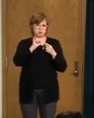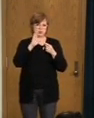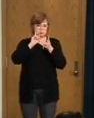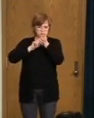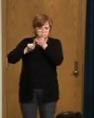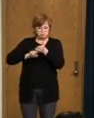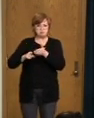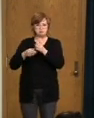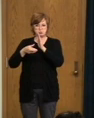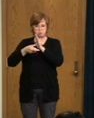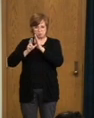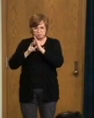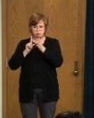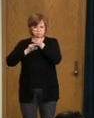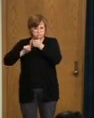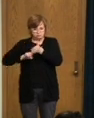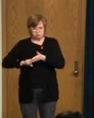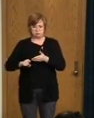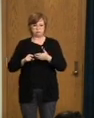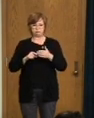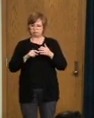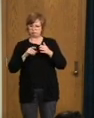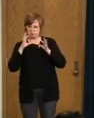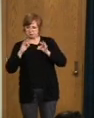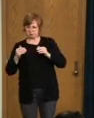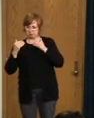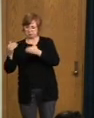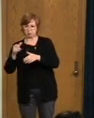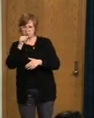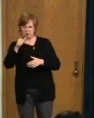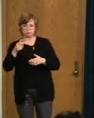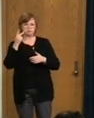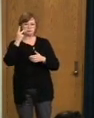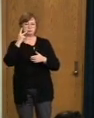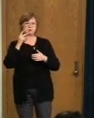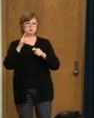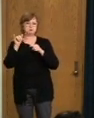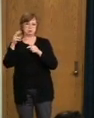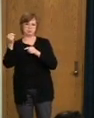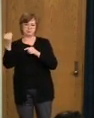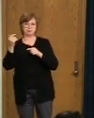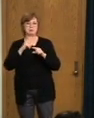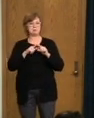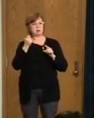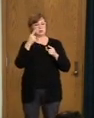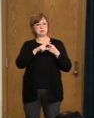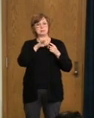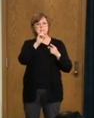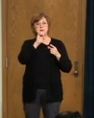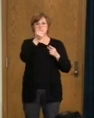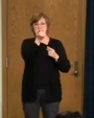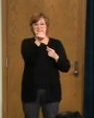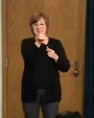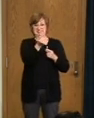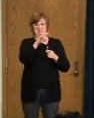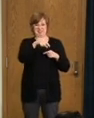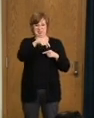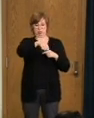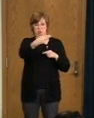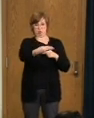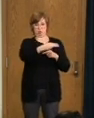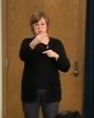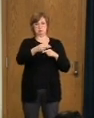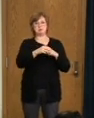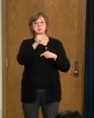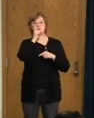relaxed, or renewed. Effective December the 17th, private indoor gatherings will be limited to immediate